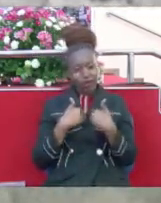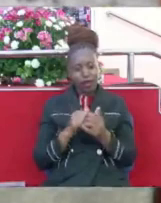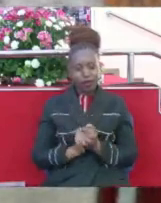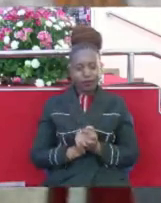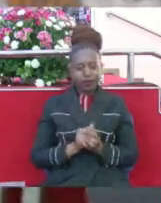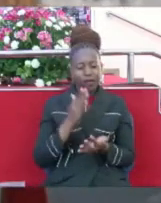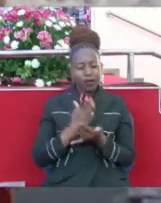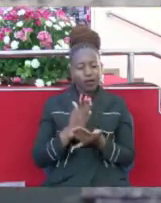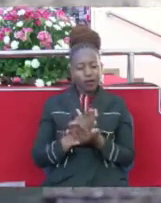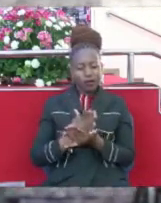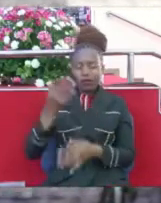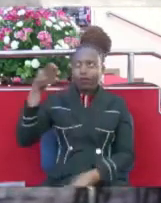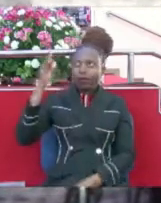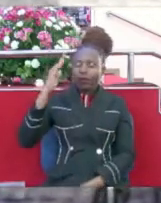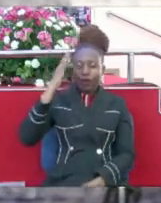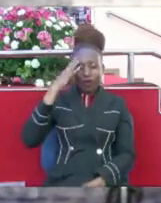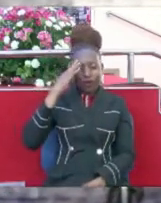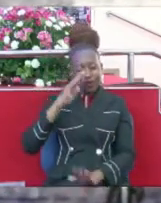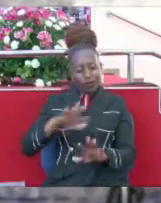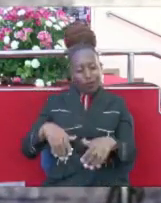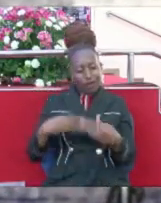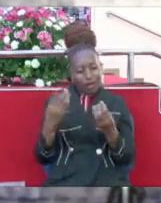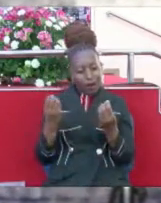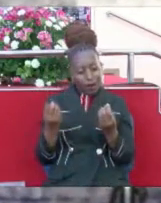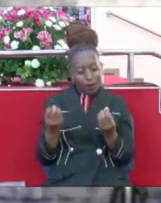Actually, he knows even how much is in your account